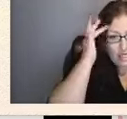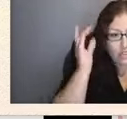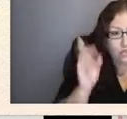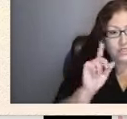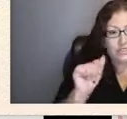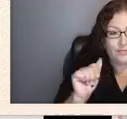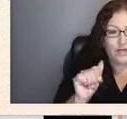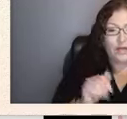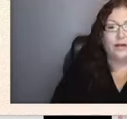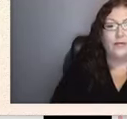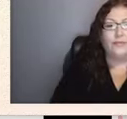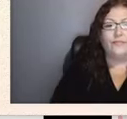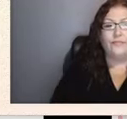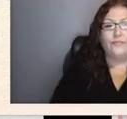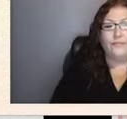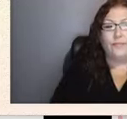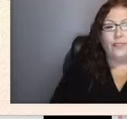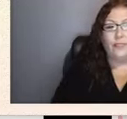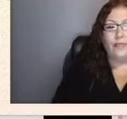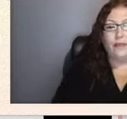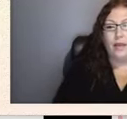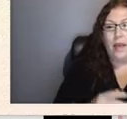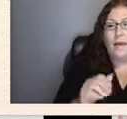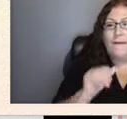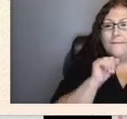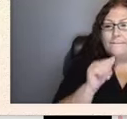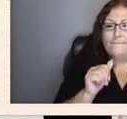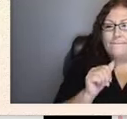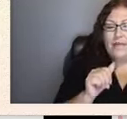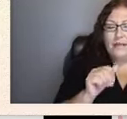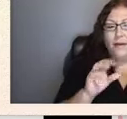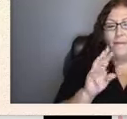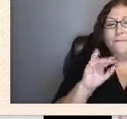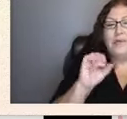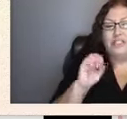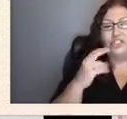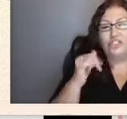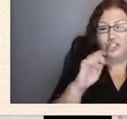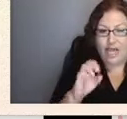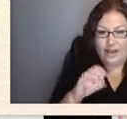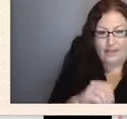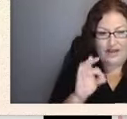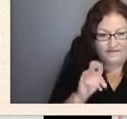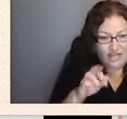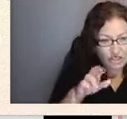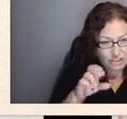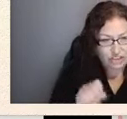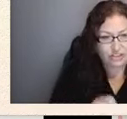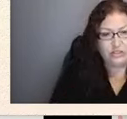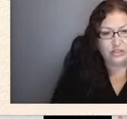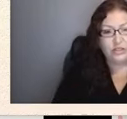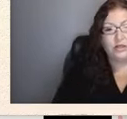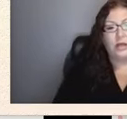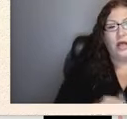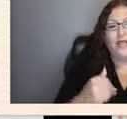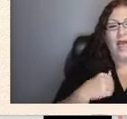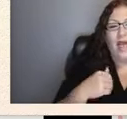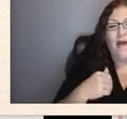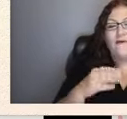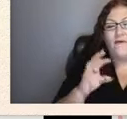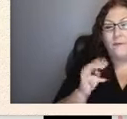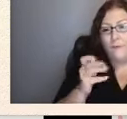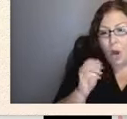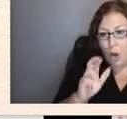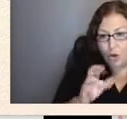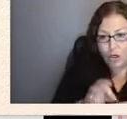or misshapen features, symptoms of autism spectrum disorder, motor delays, and